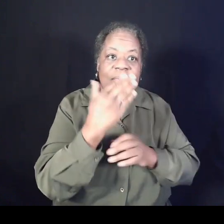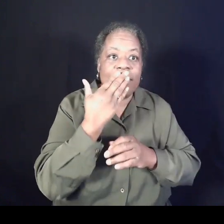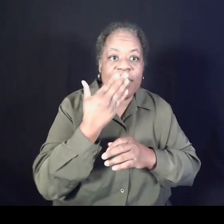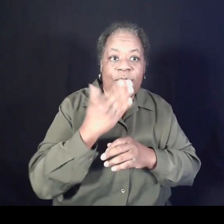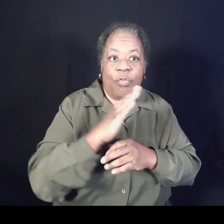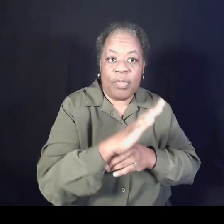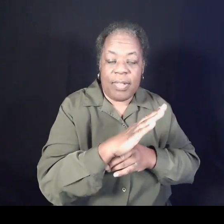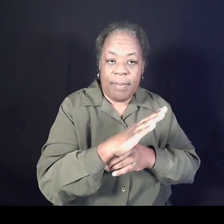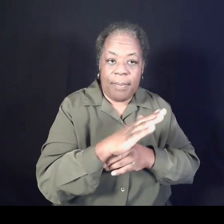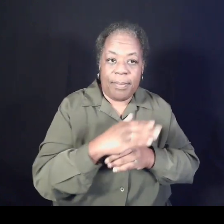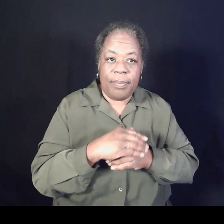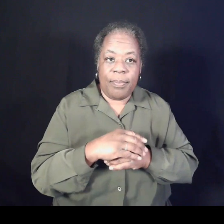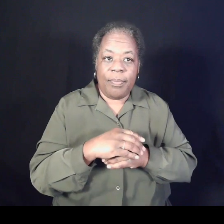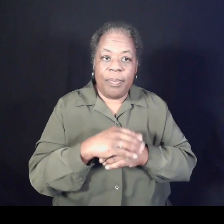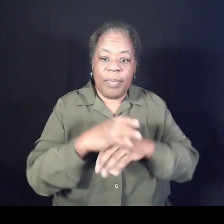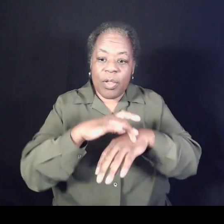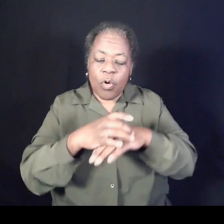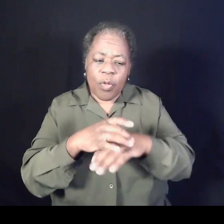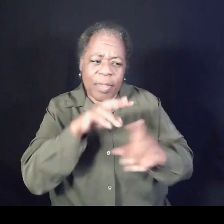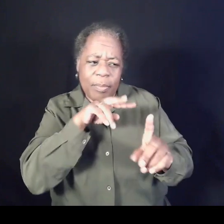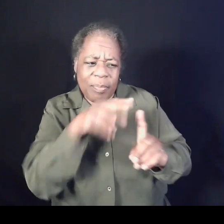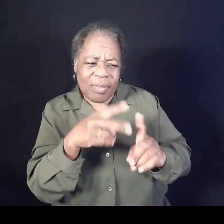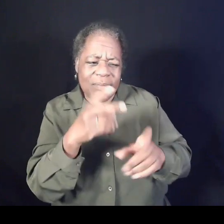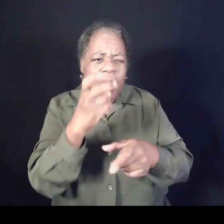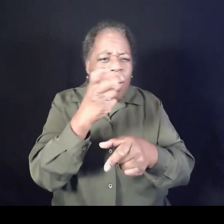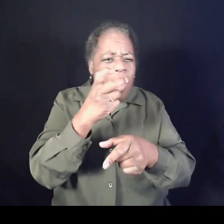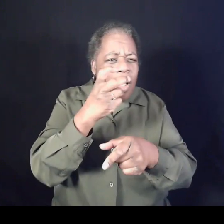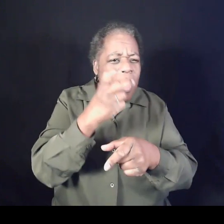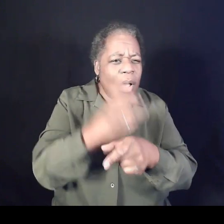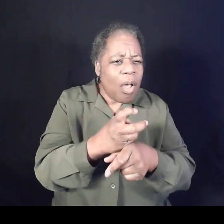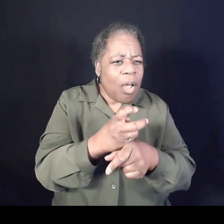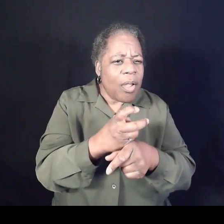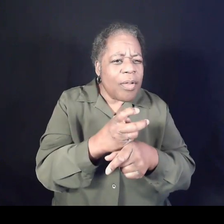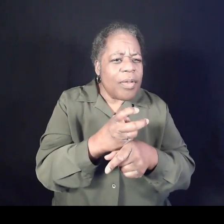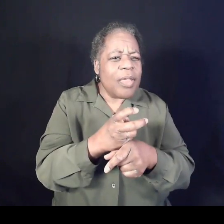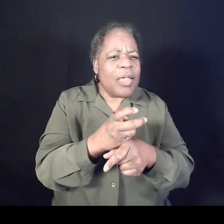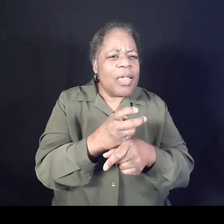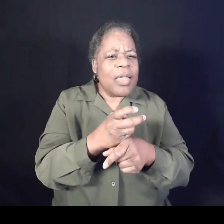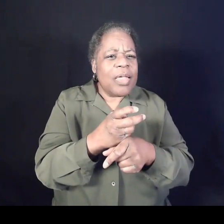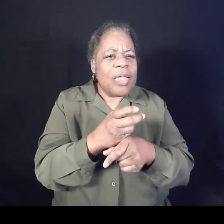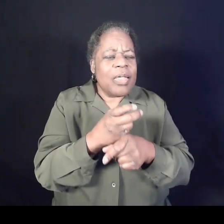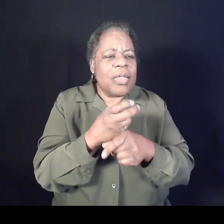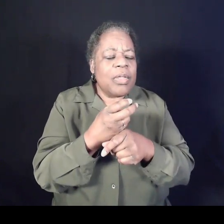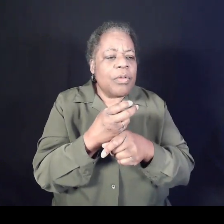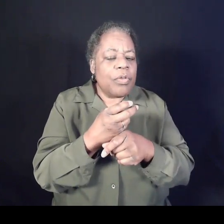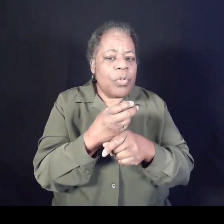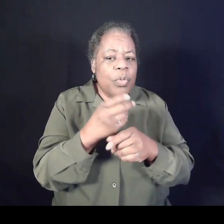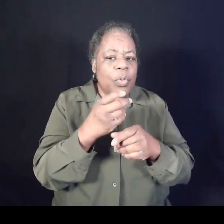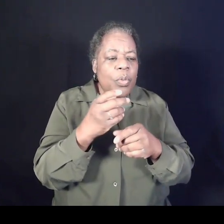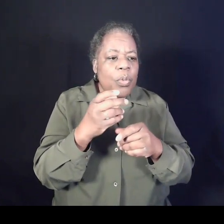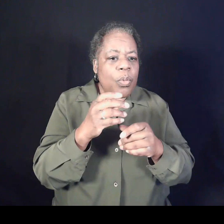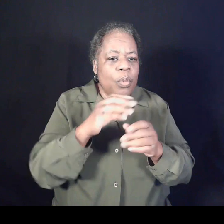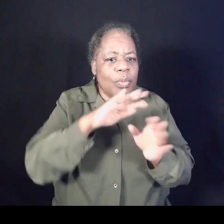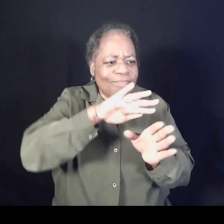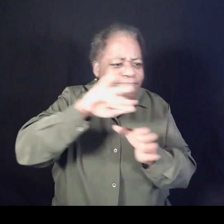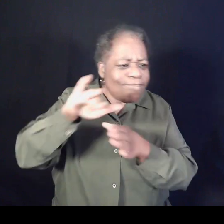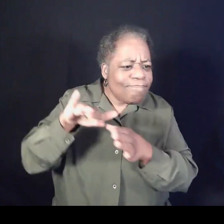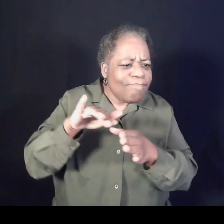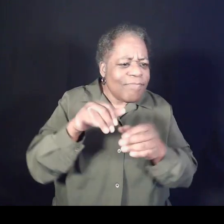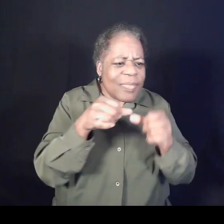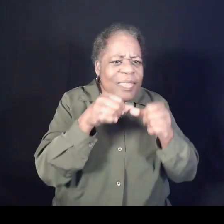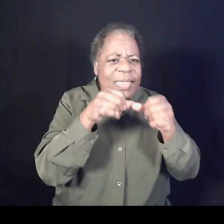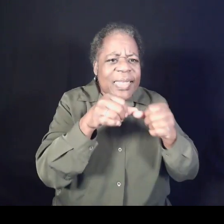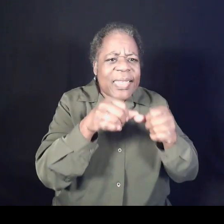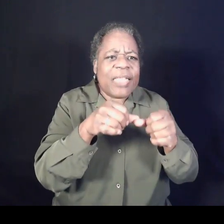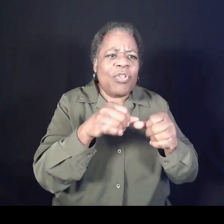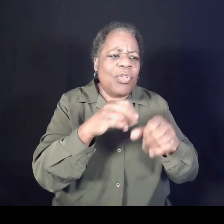From an earthly perspective, it's hard to dismiss the continuing existence of the nation of Israel, in spite of all the historical attempts